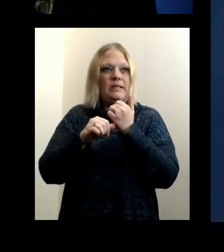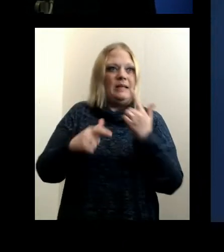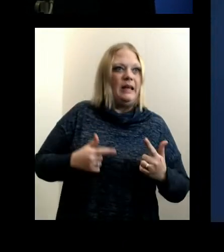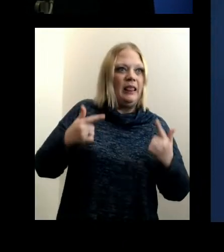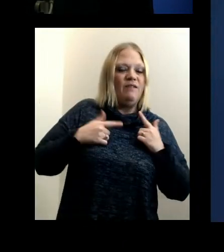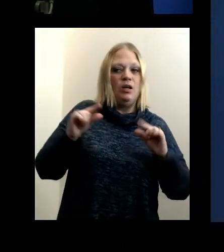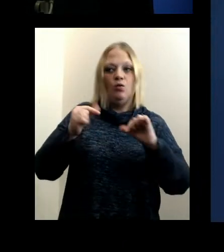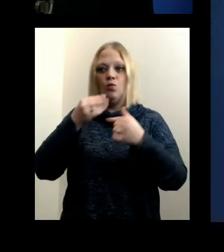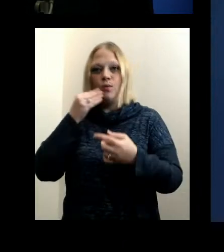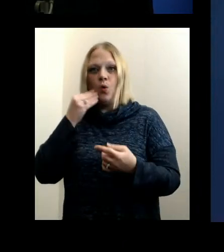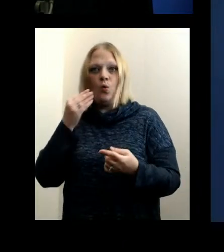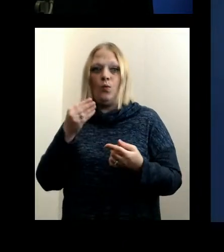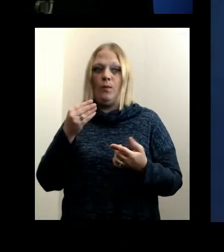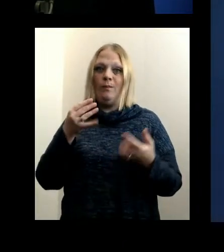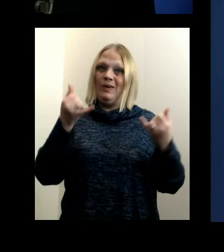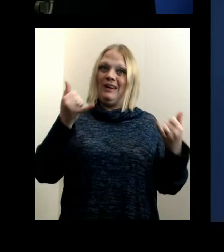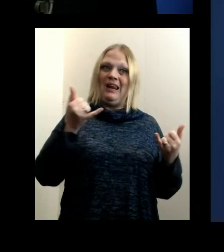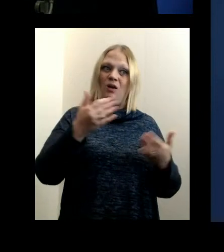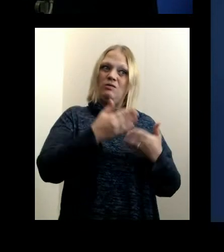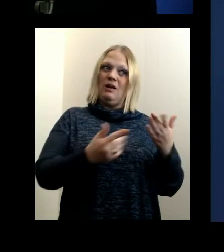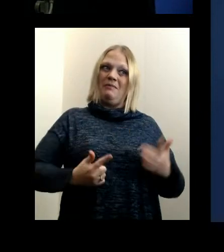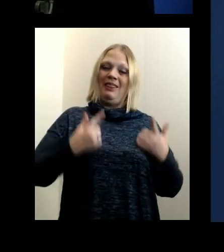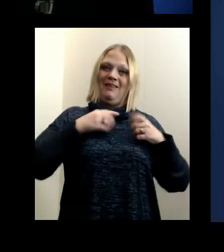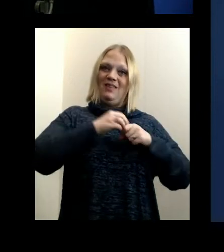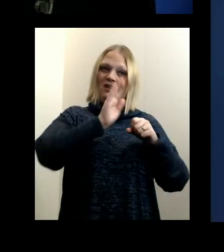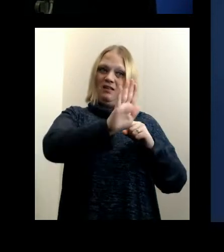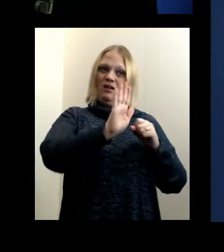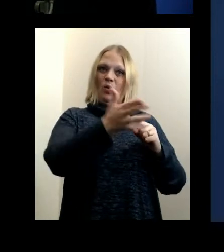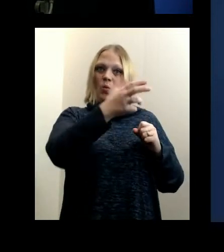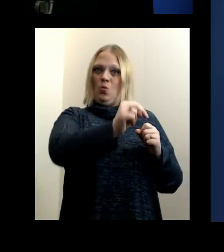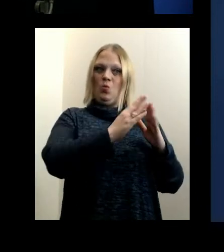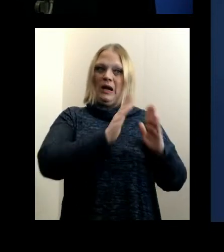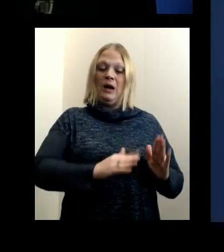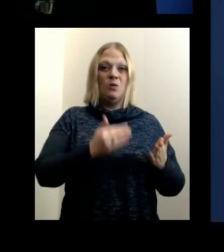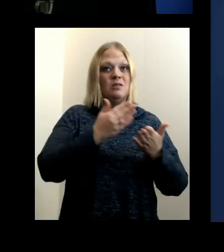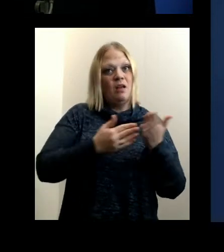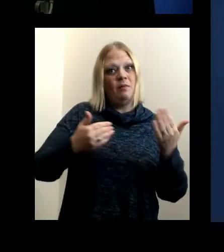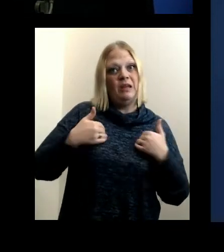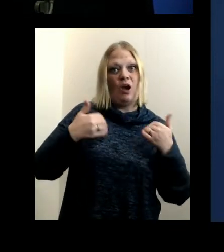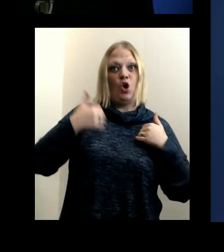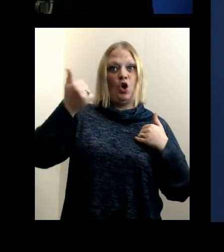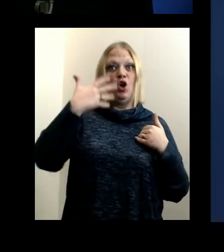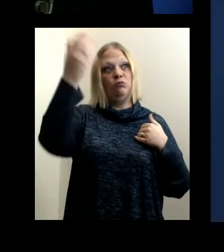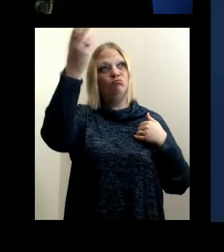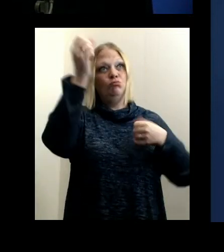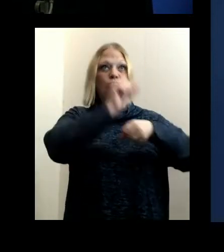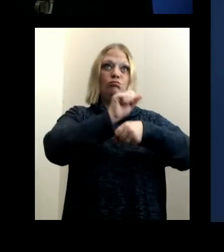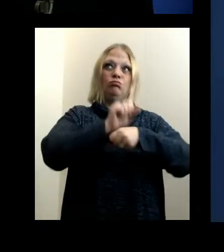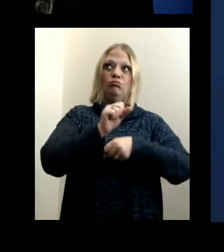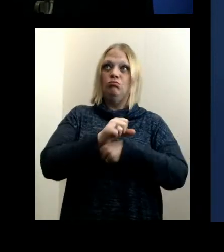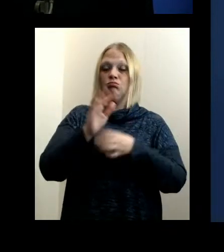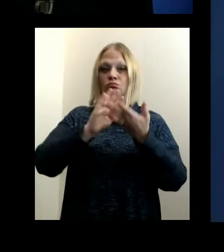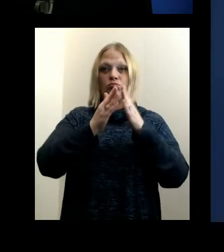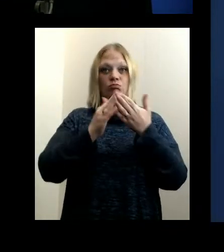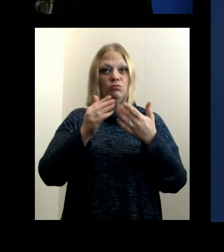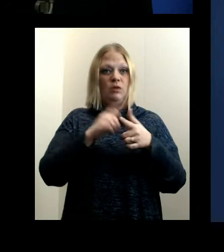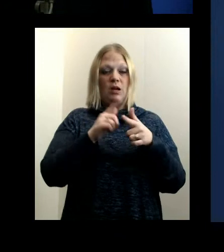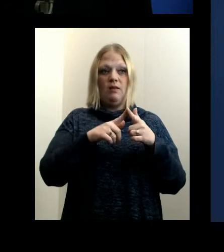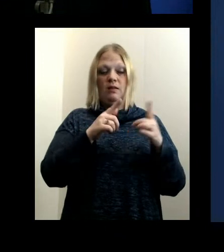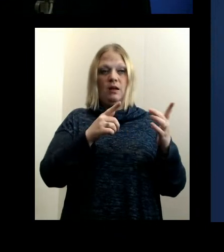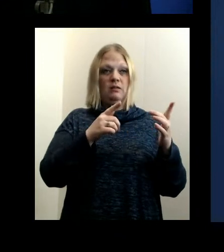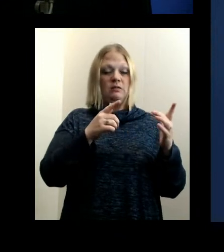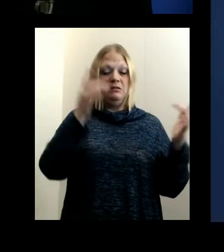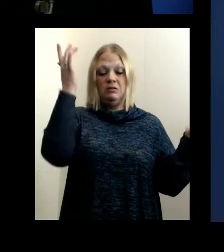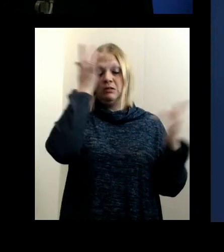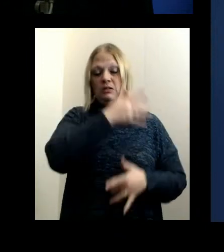Some people were living in their homes. Some people are younger ages that are out and working in our community that get very sick and unfortunately